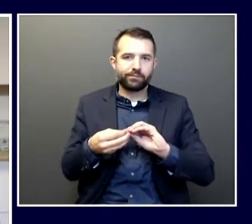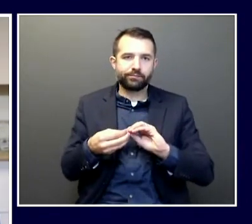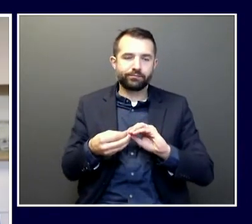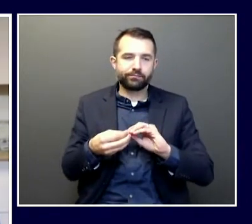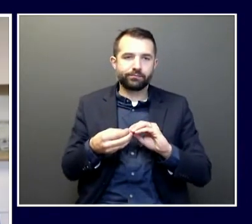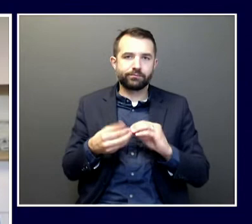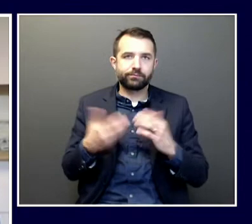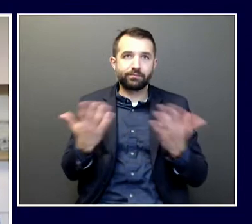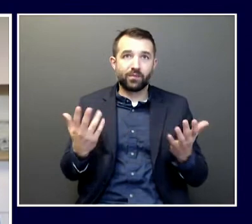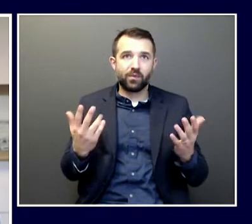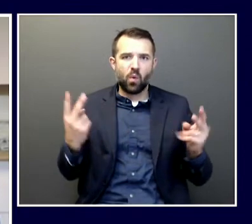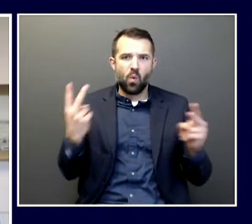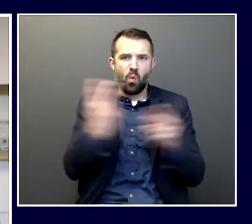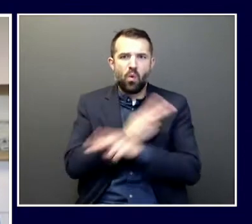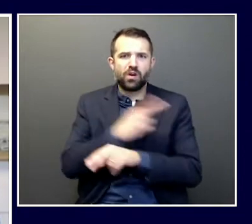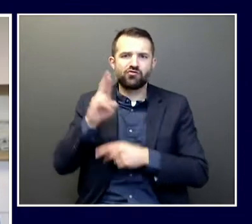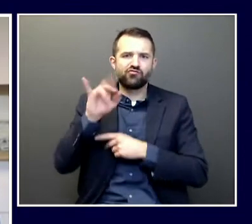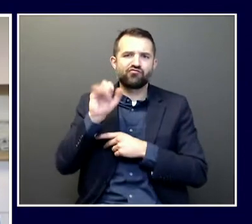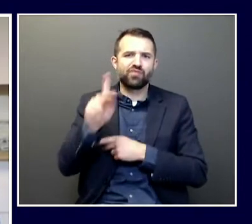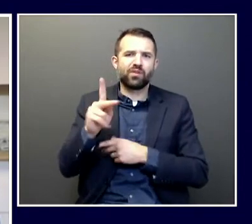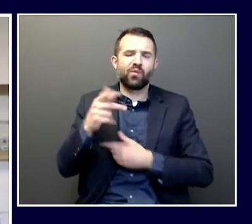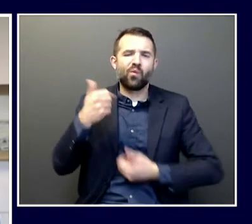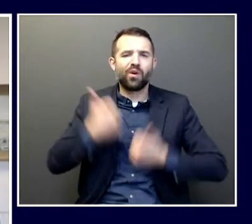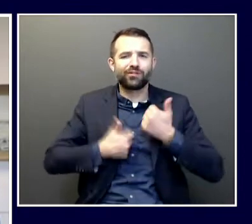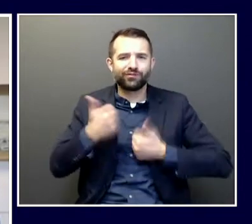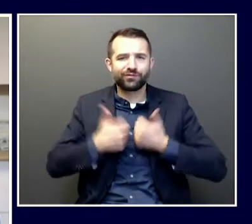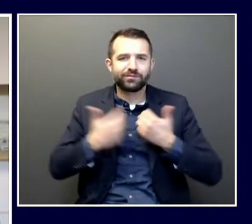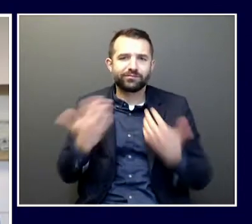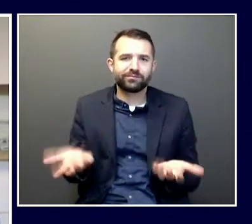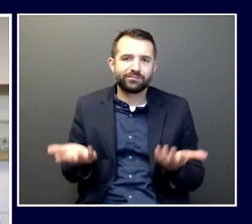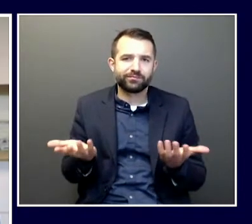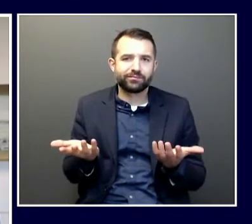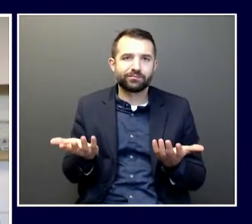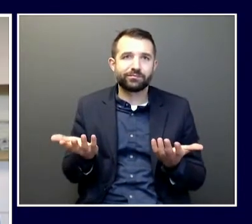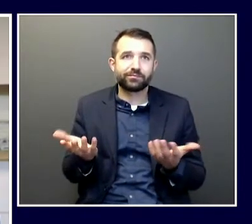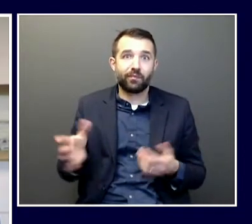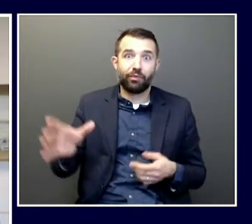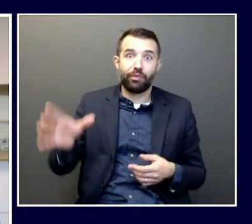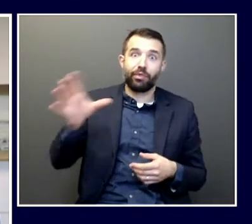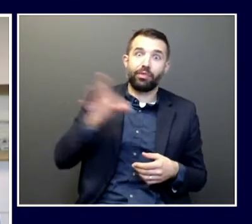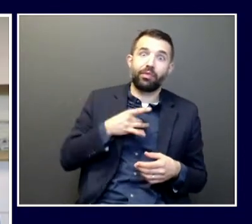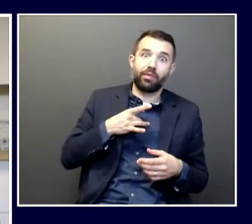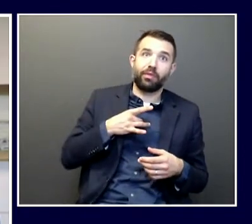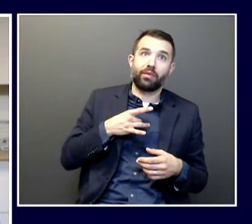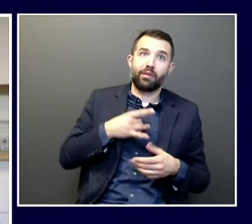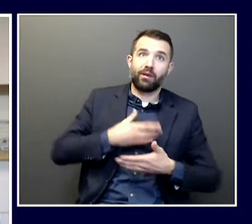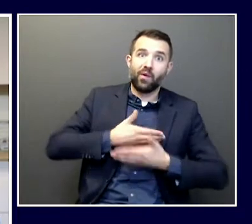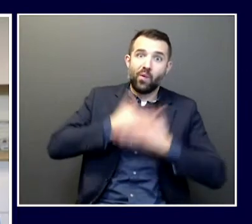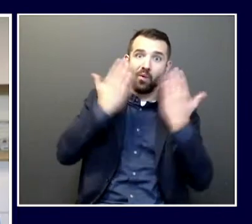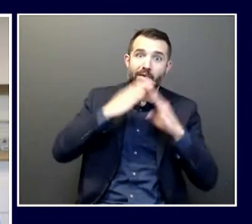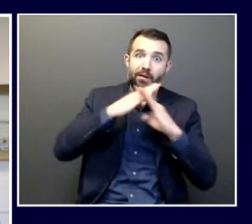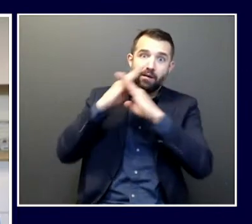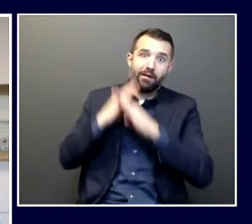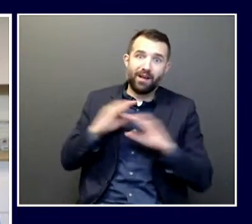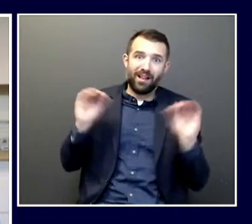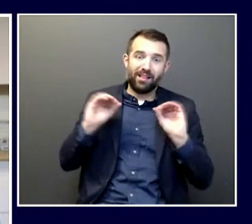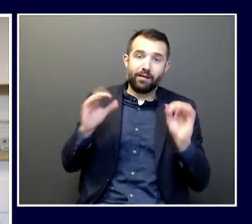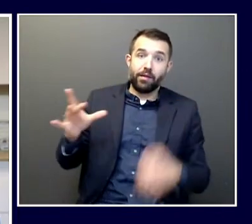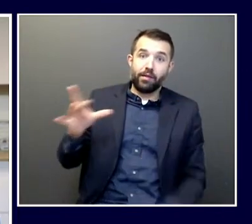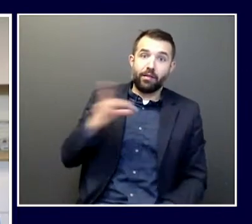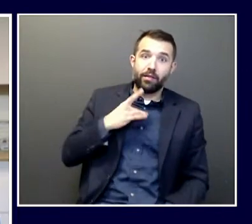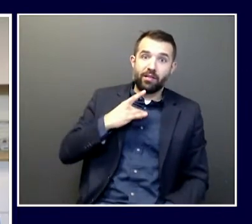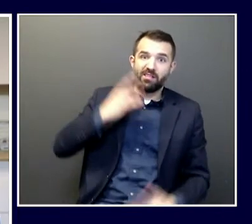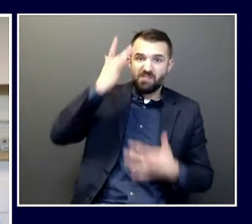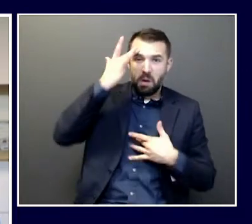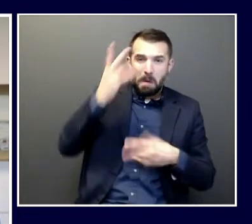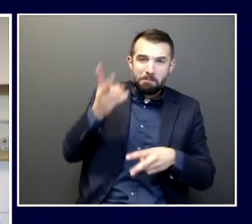rather go into COVID with the vaccine on board or without any protection from the vaccine on board? And for me, every single